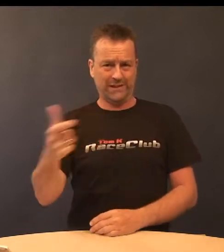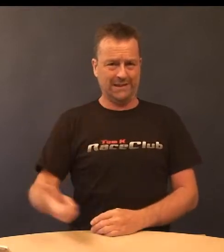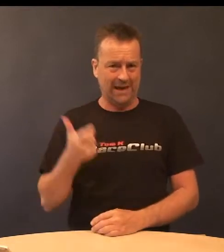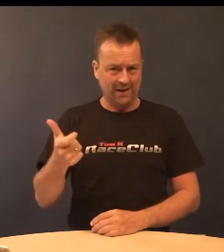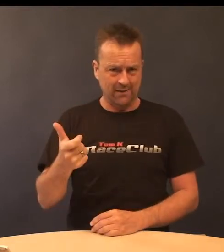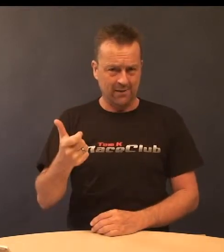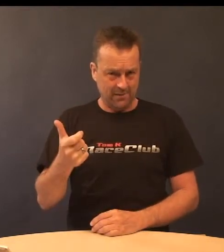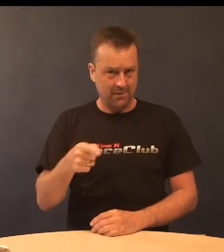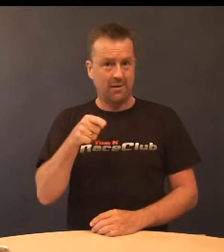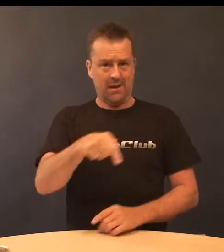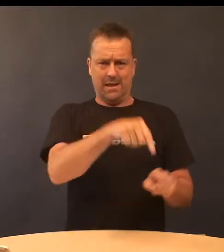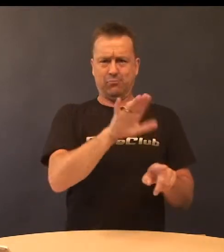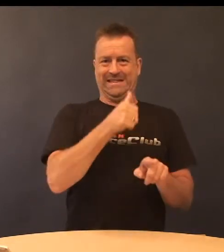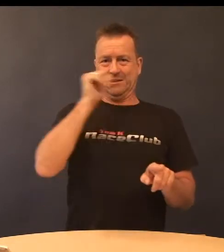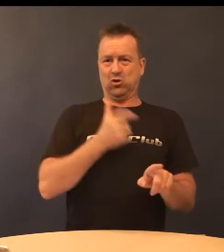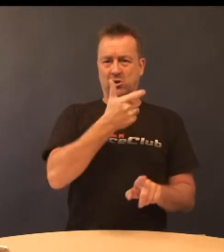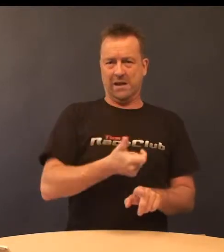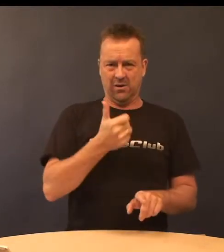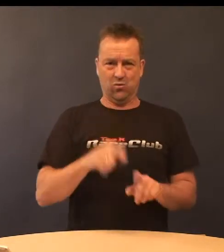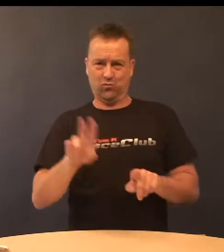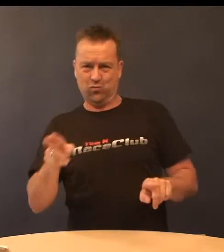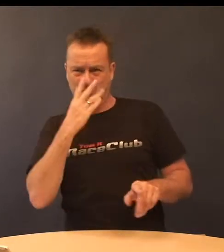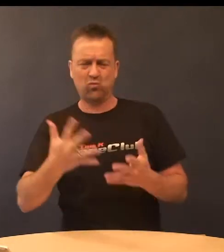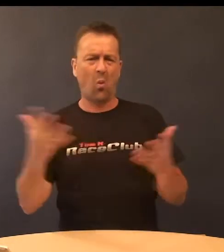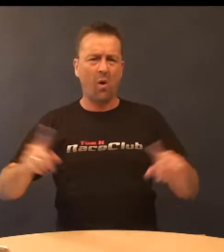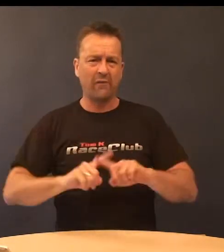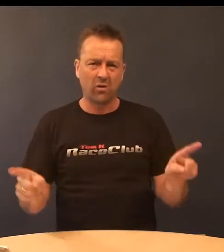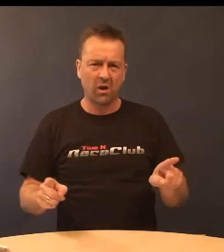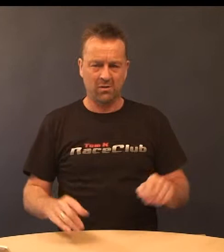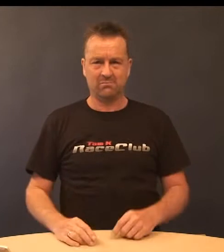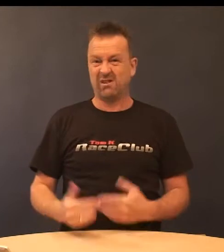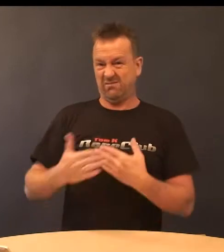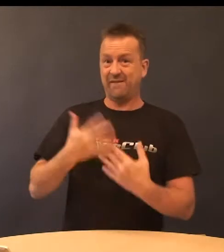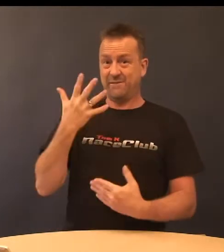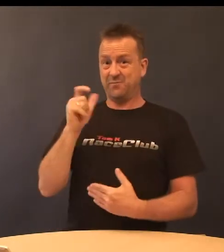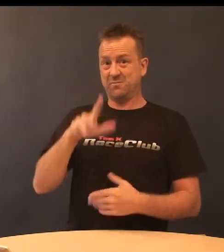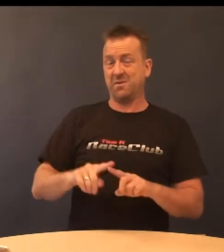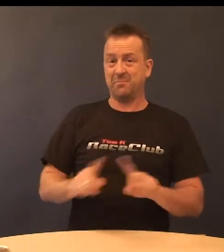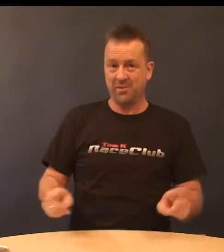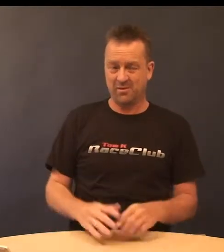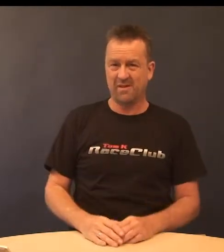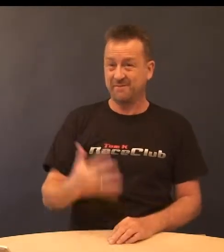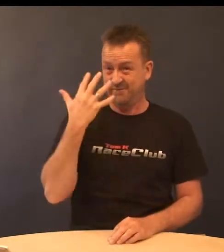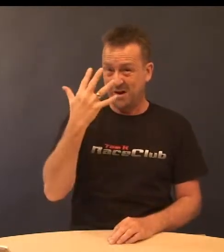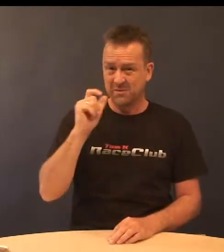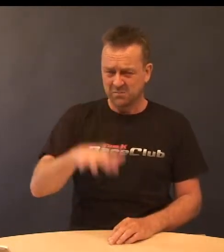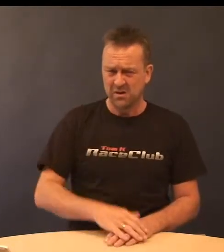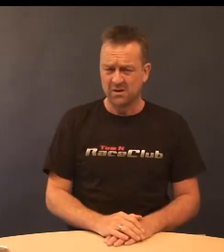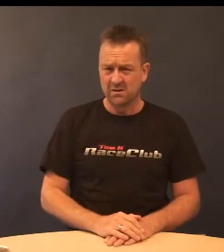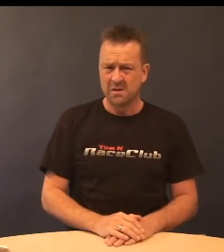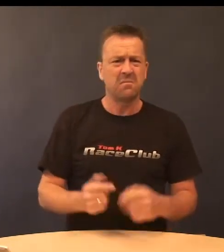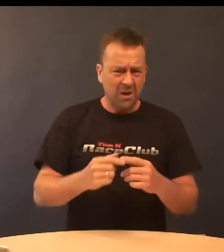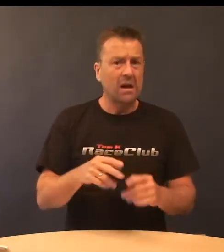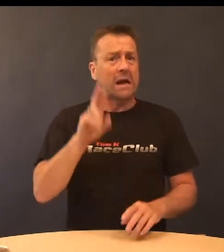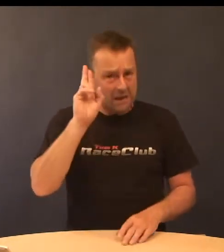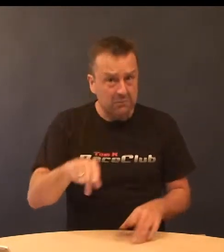tyres. Here's one of last year's tyres. There's a big difference. It's almost 5 centimeters. 5 centimeters. But can you